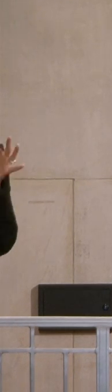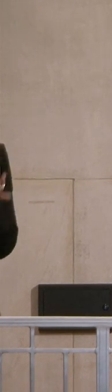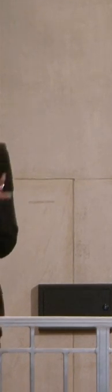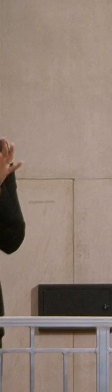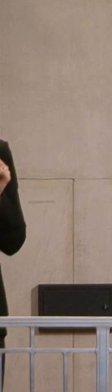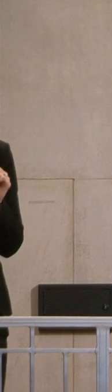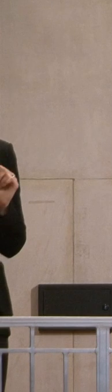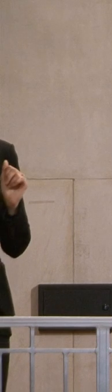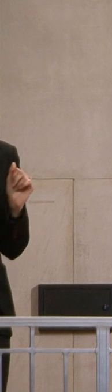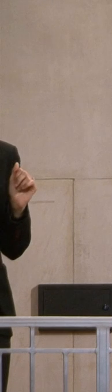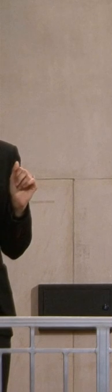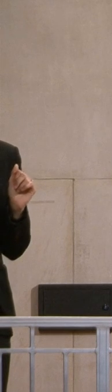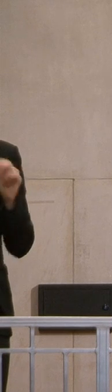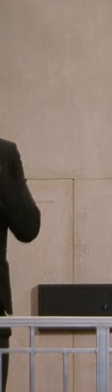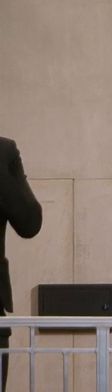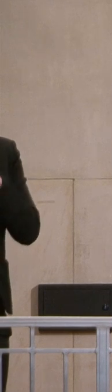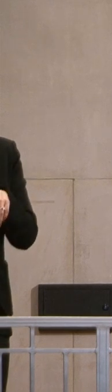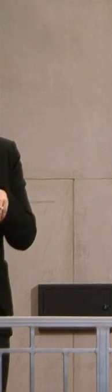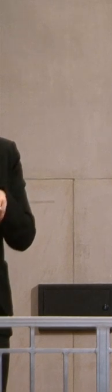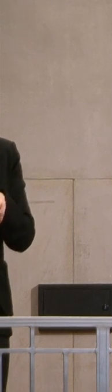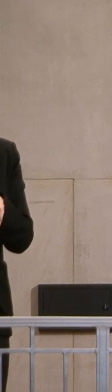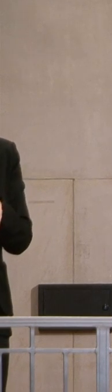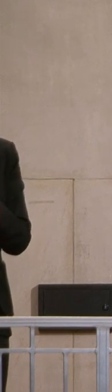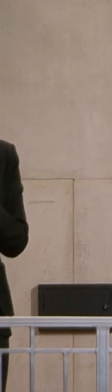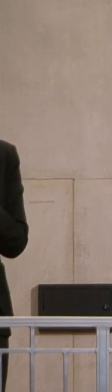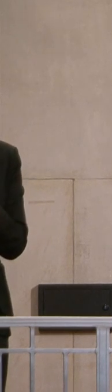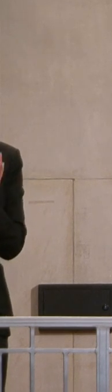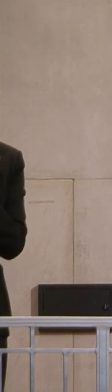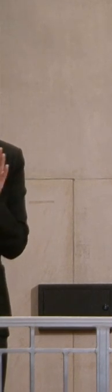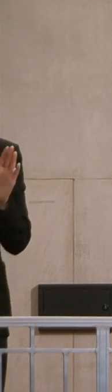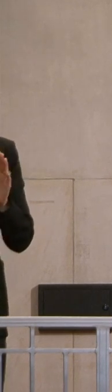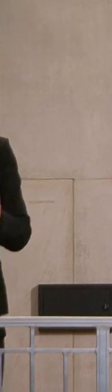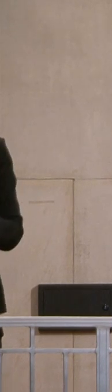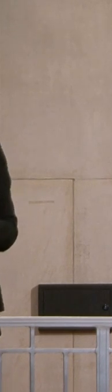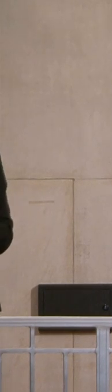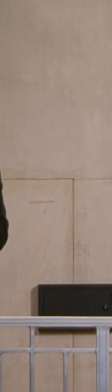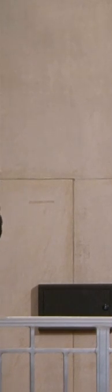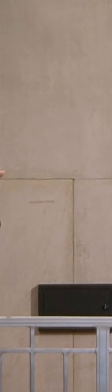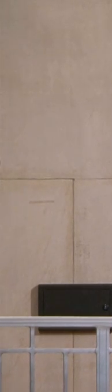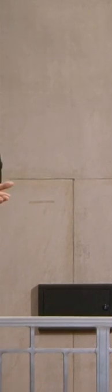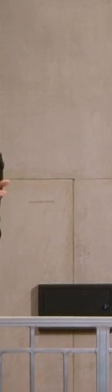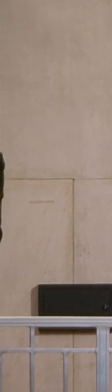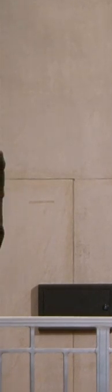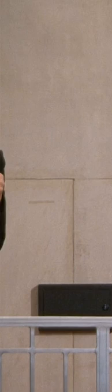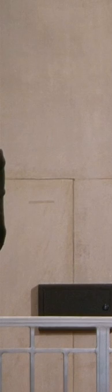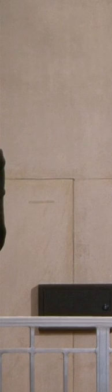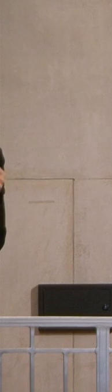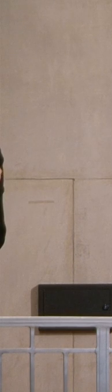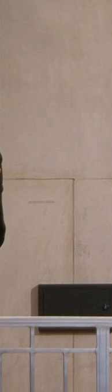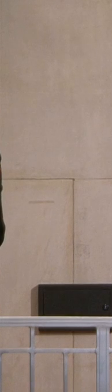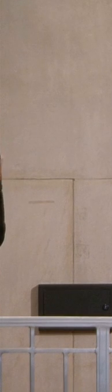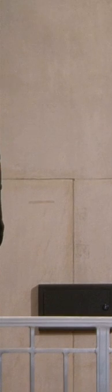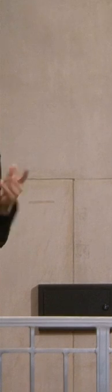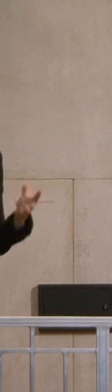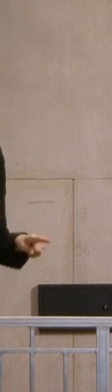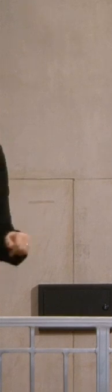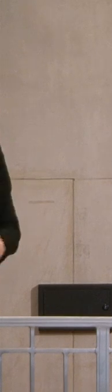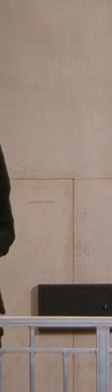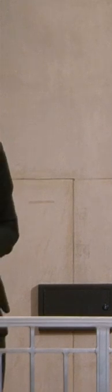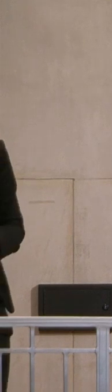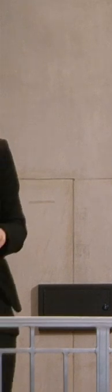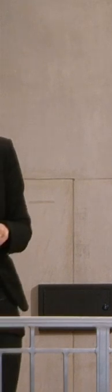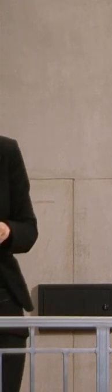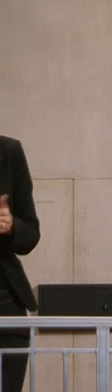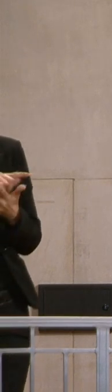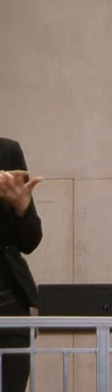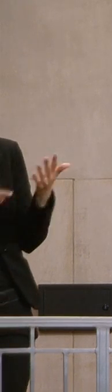that HHS report. You know, and the truth is that these stories are still happening every day. And it's these young people